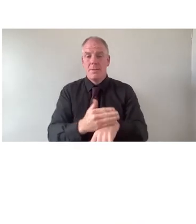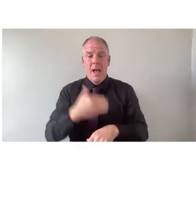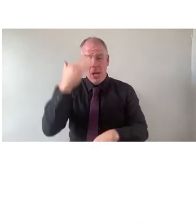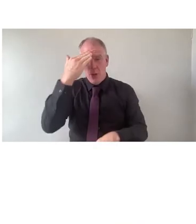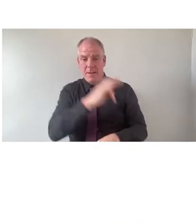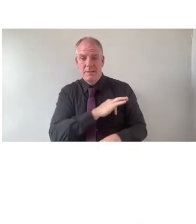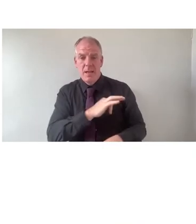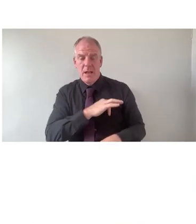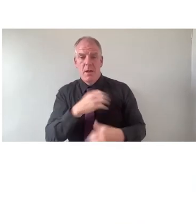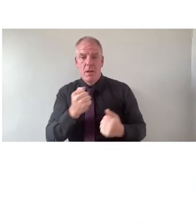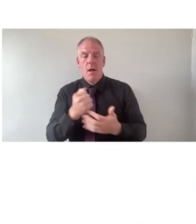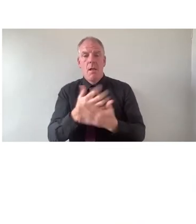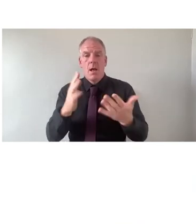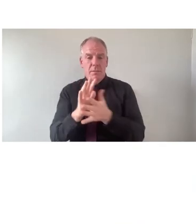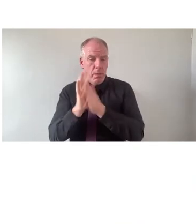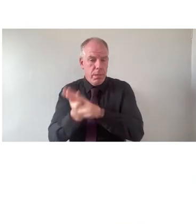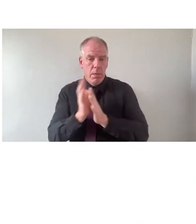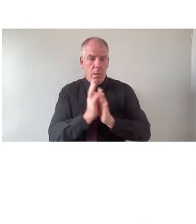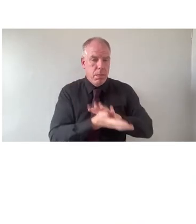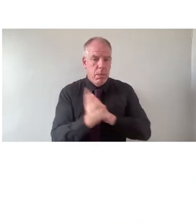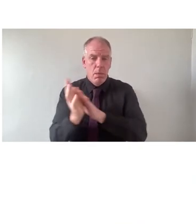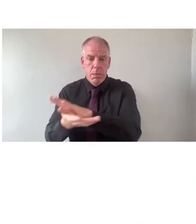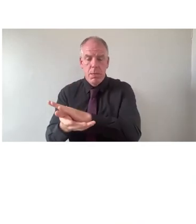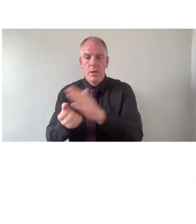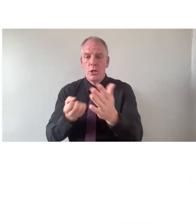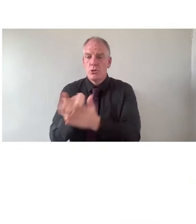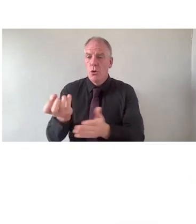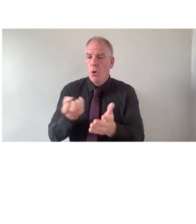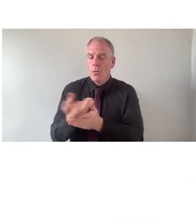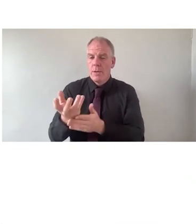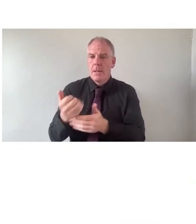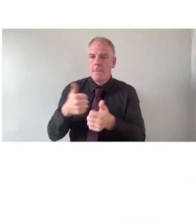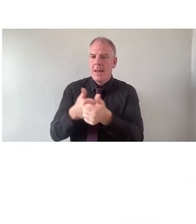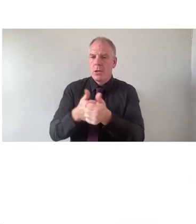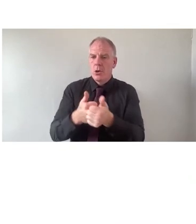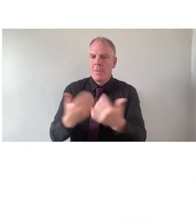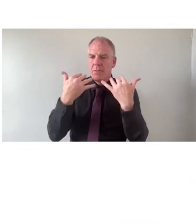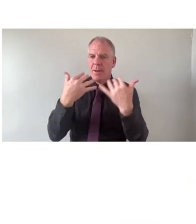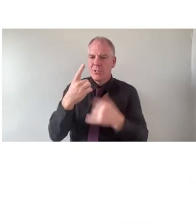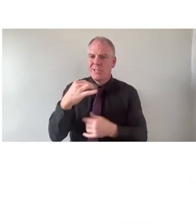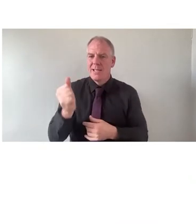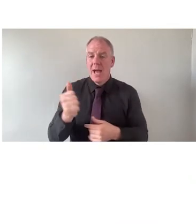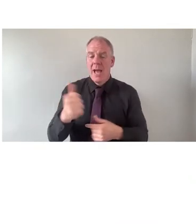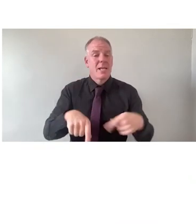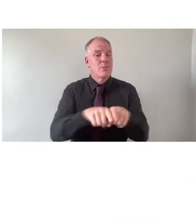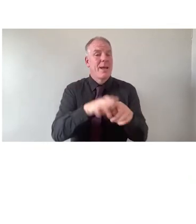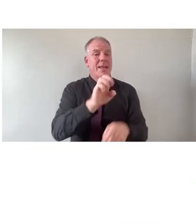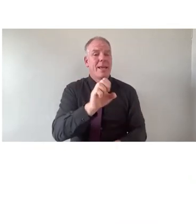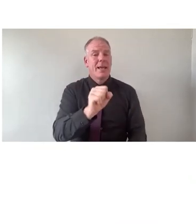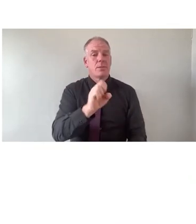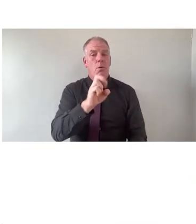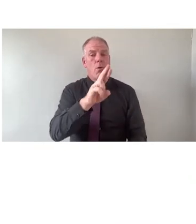amount of devastating stories behind the data. And even the ESRI report does recommend